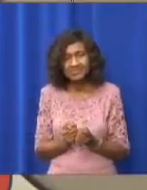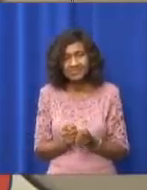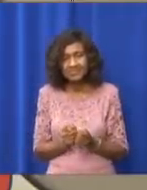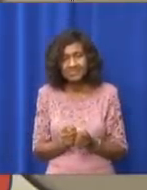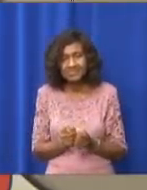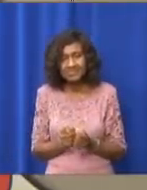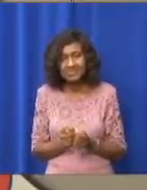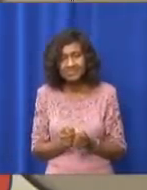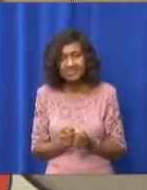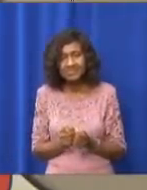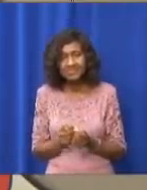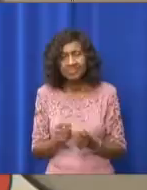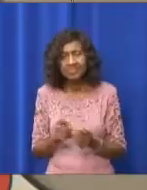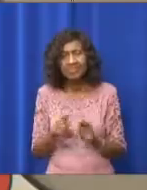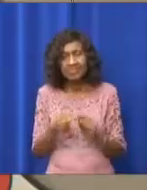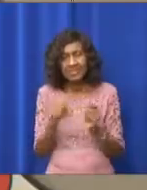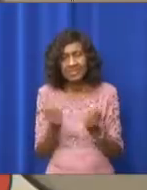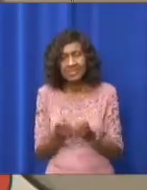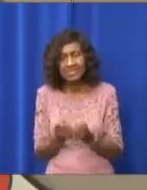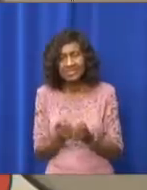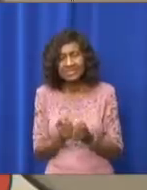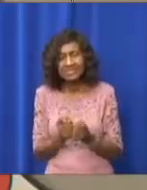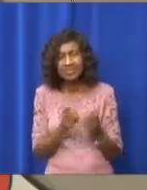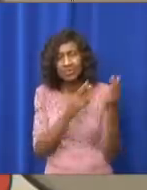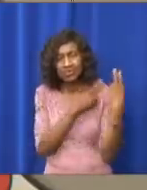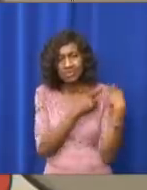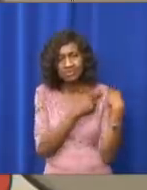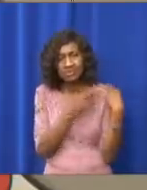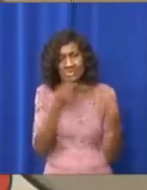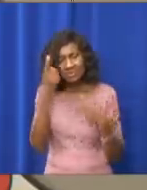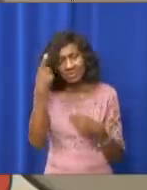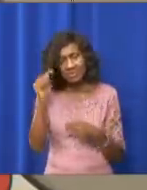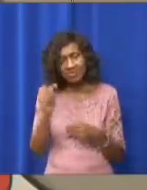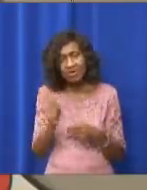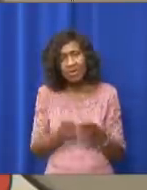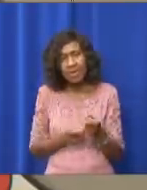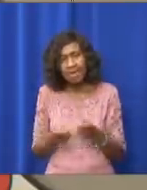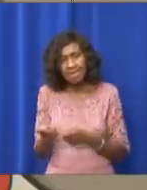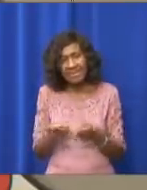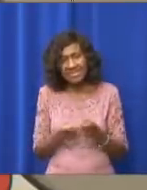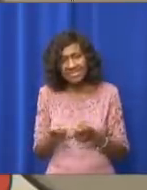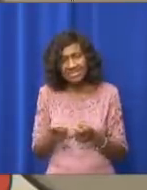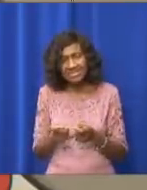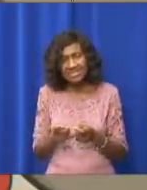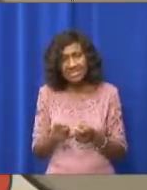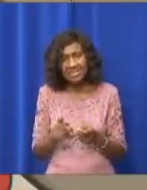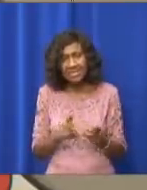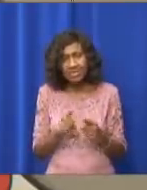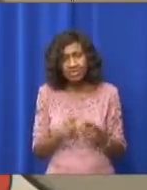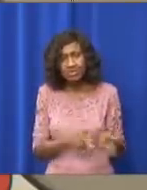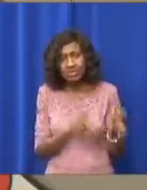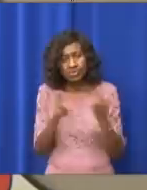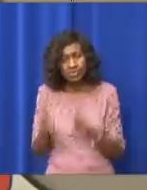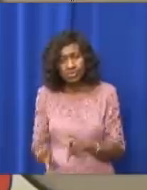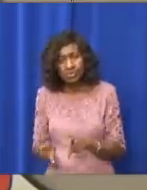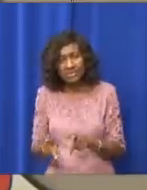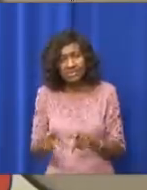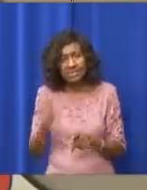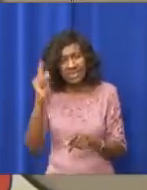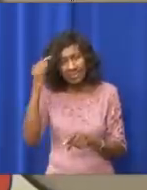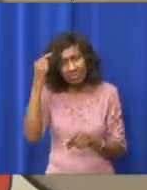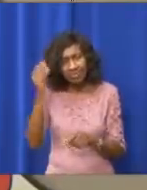Gager. So this team has been responsible for managing the redeployment process in the civil service, gathering information